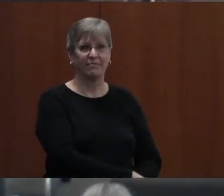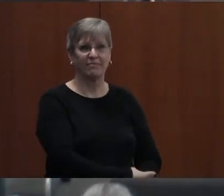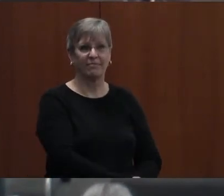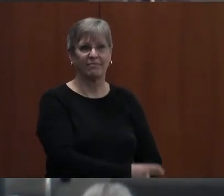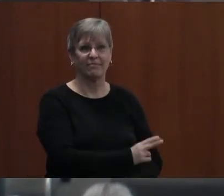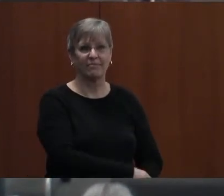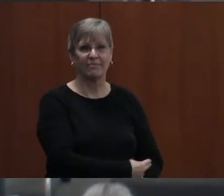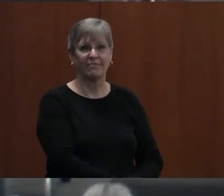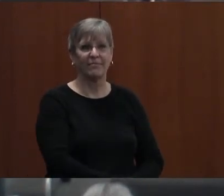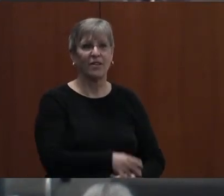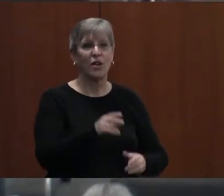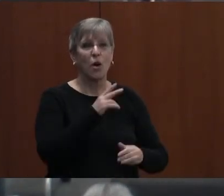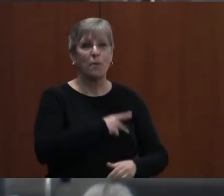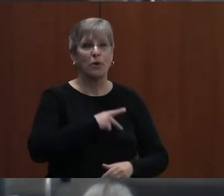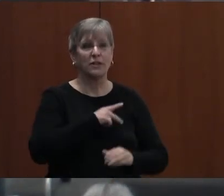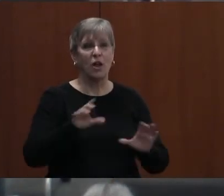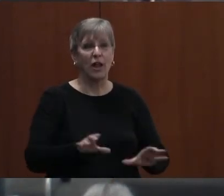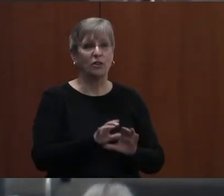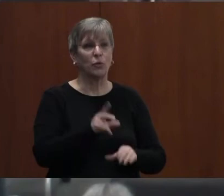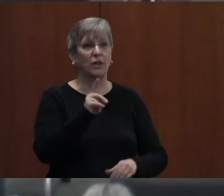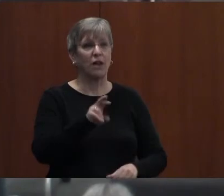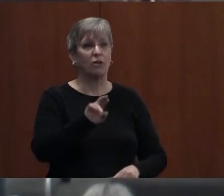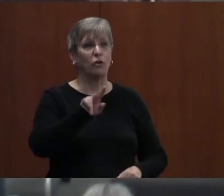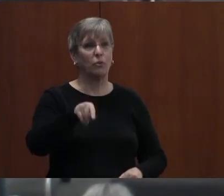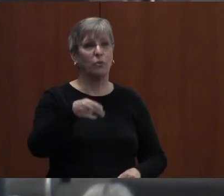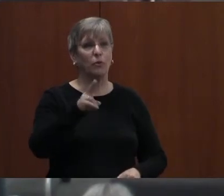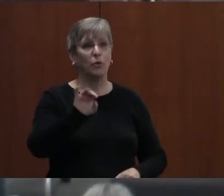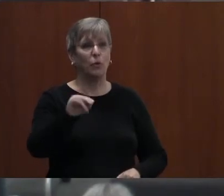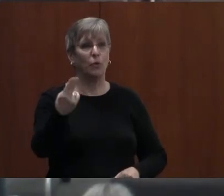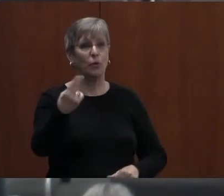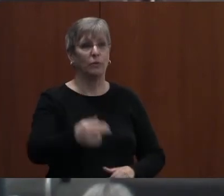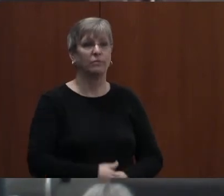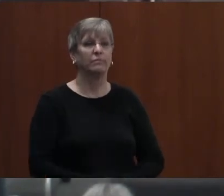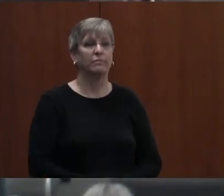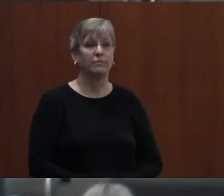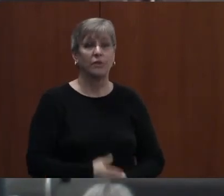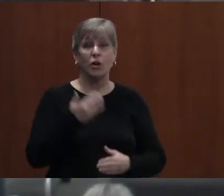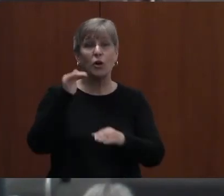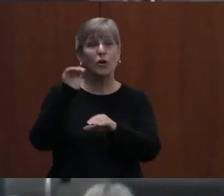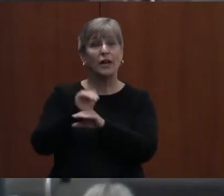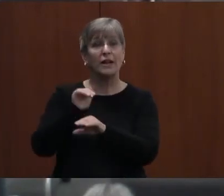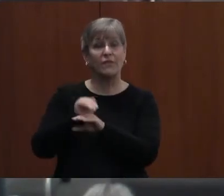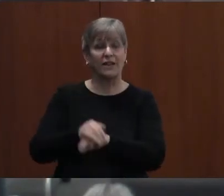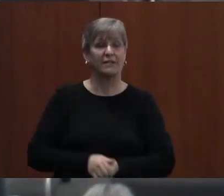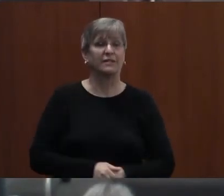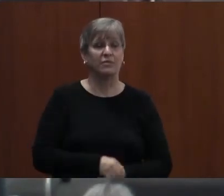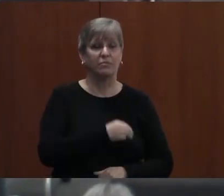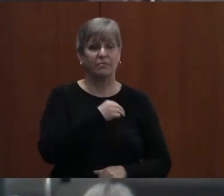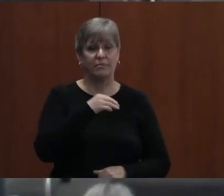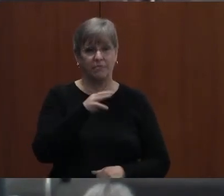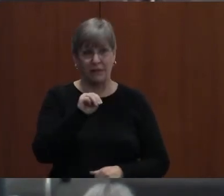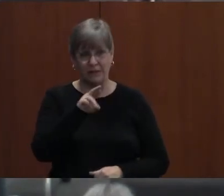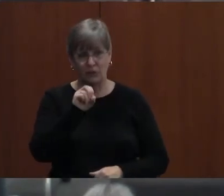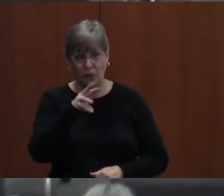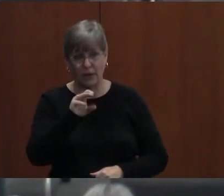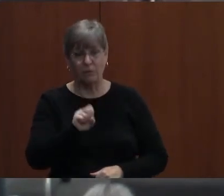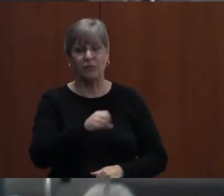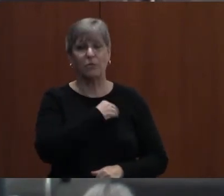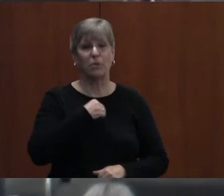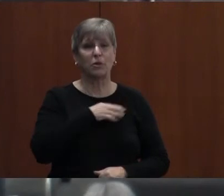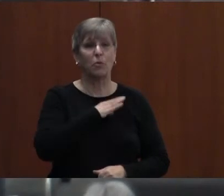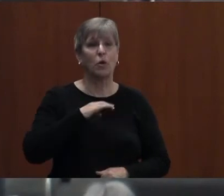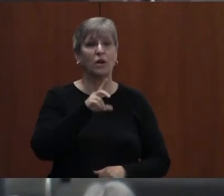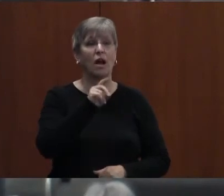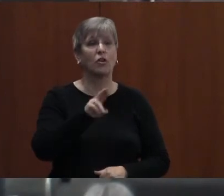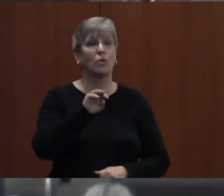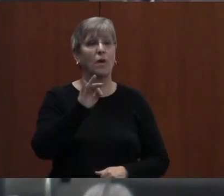personnel action with Dr. Pugh. Good evening, Dr. Pugh. Good evening, Mrs. Williams, members of the board, Dr. Michael.